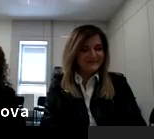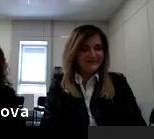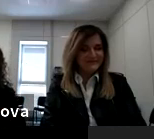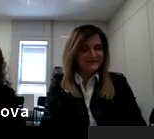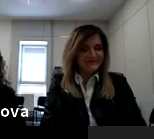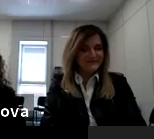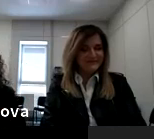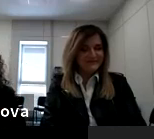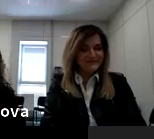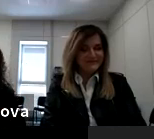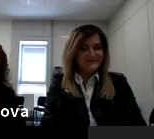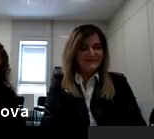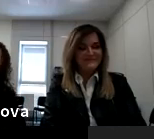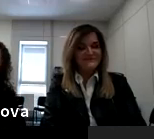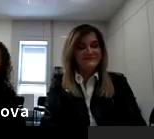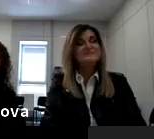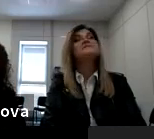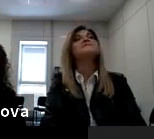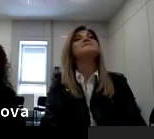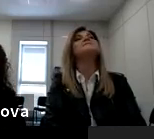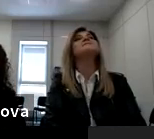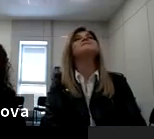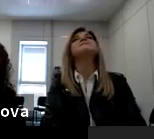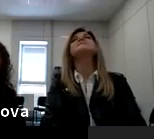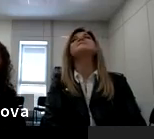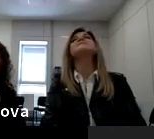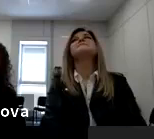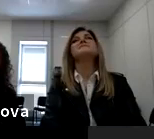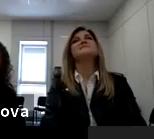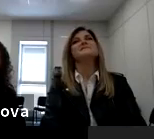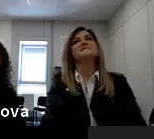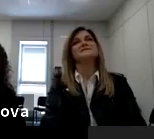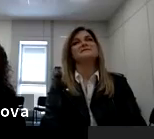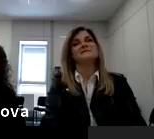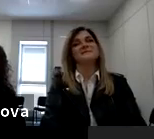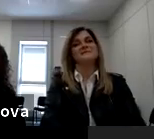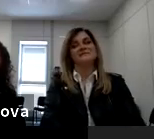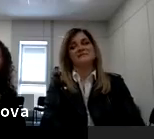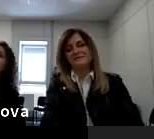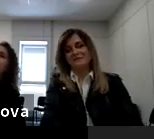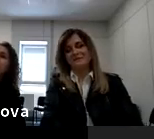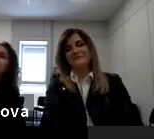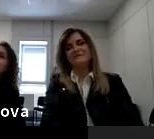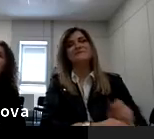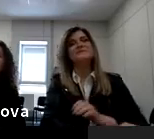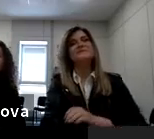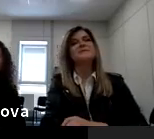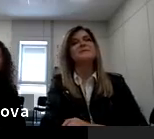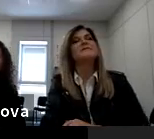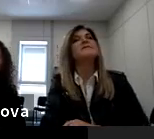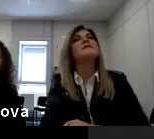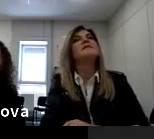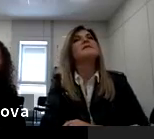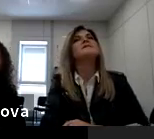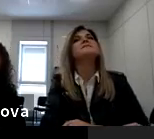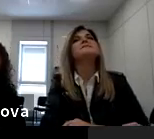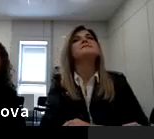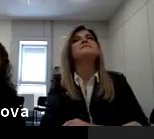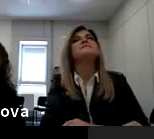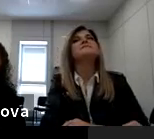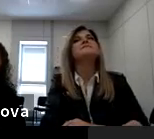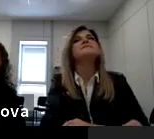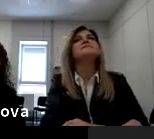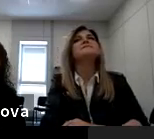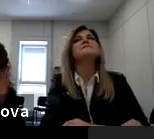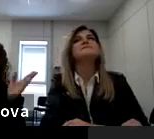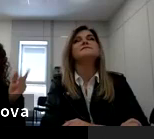here special types of optics that are suitable for this type of lighting. And of course, you can do the functional lighting of the